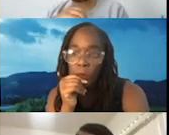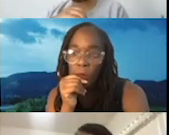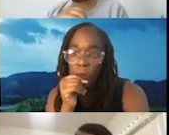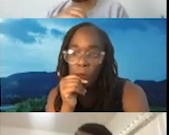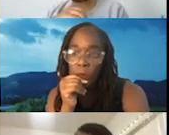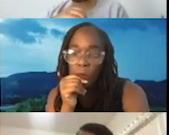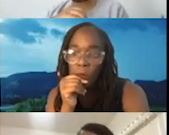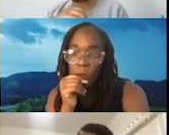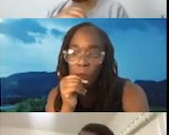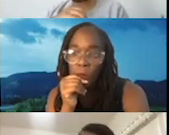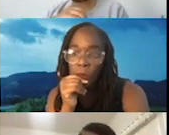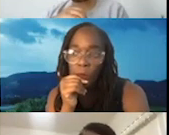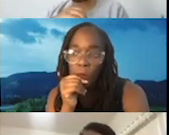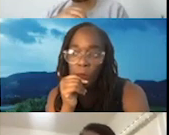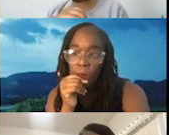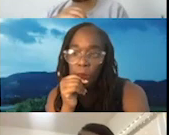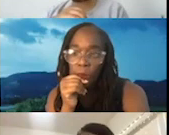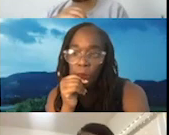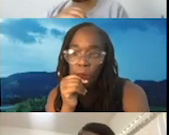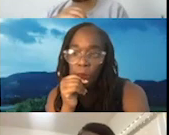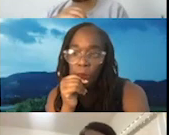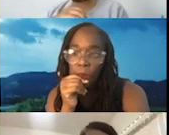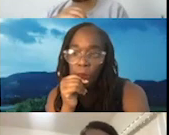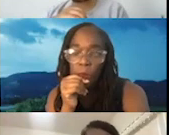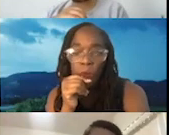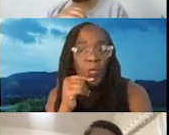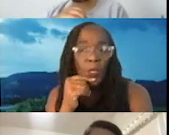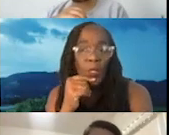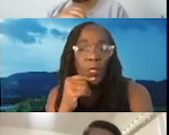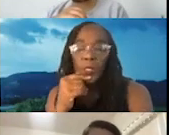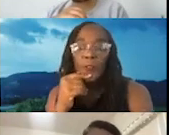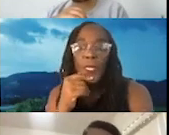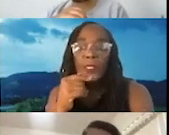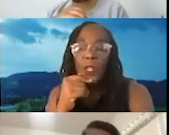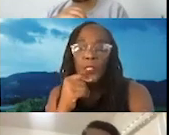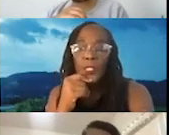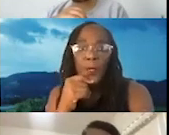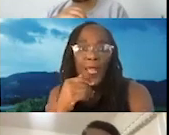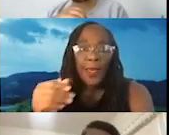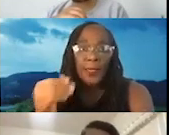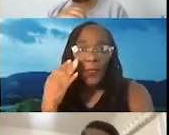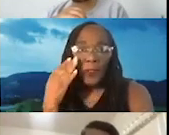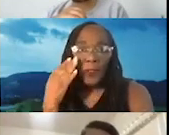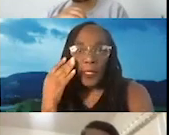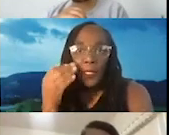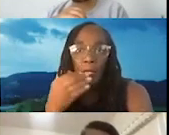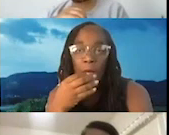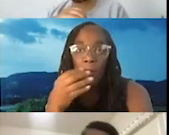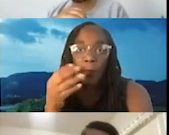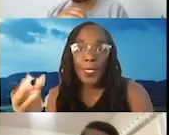or theoretical models and frameworks to graphic design? So for me, it's not just about adding